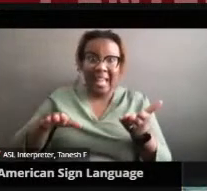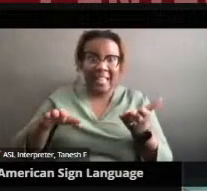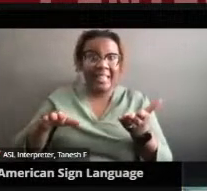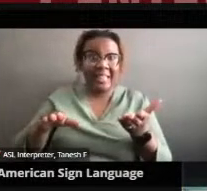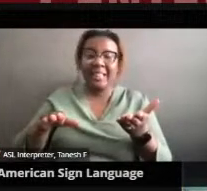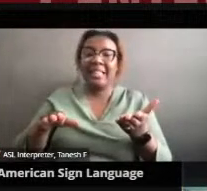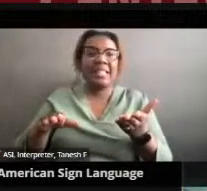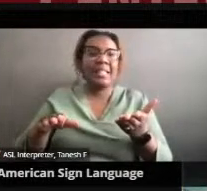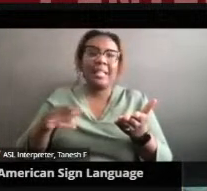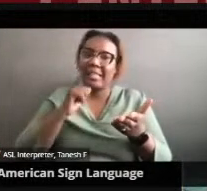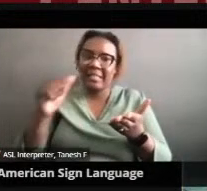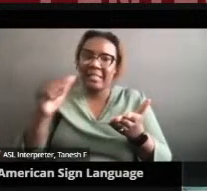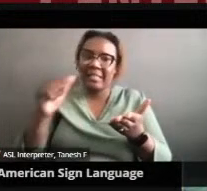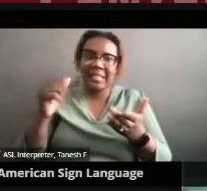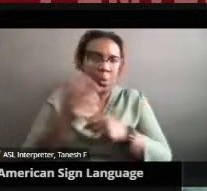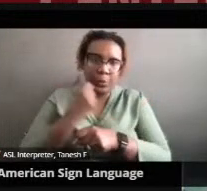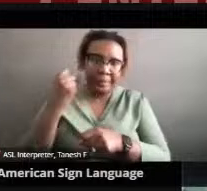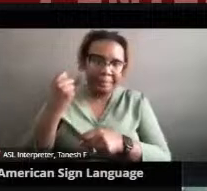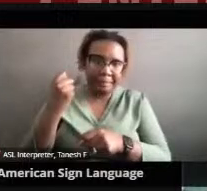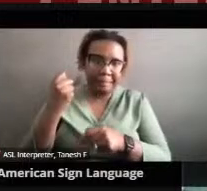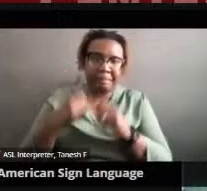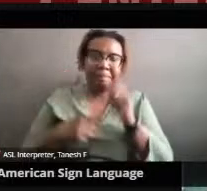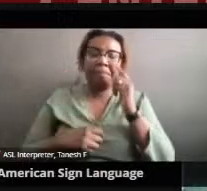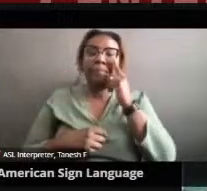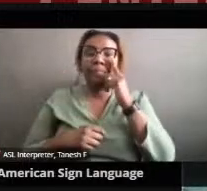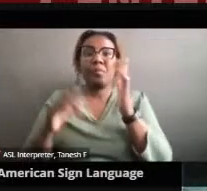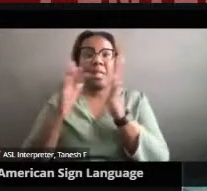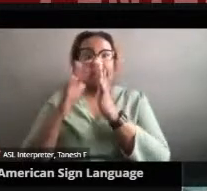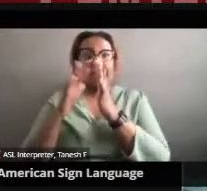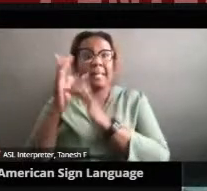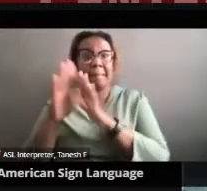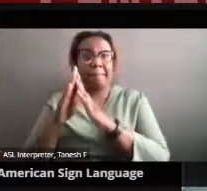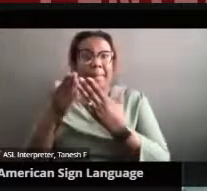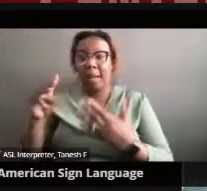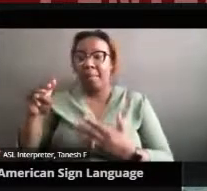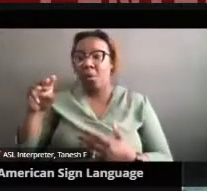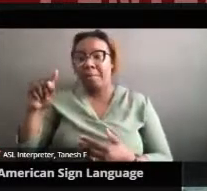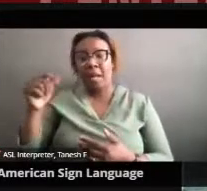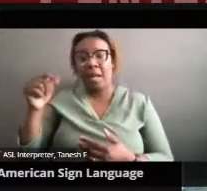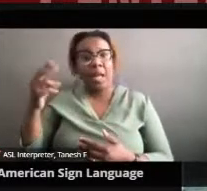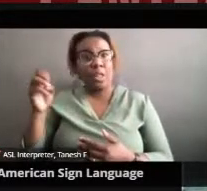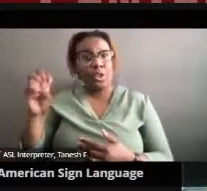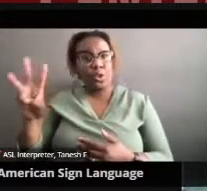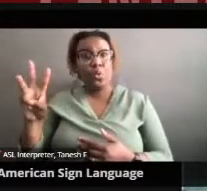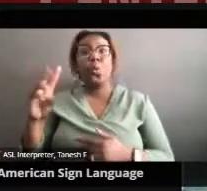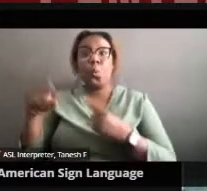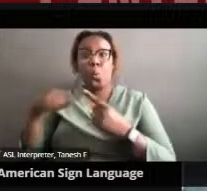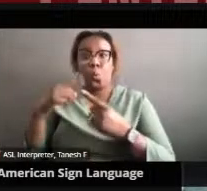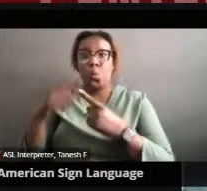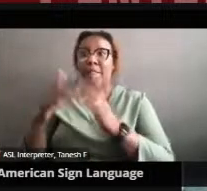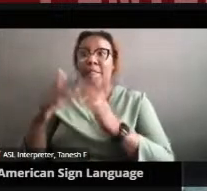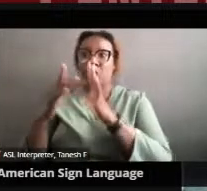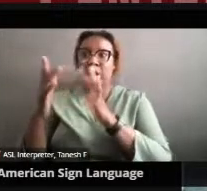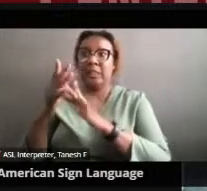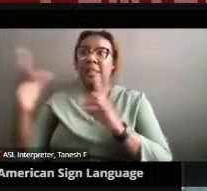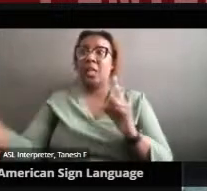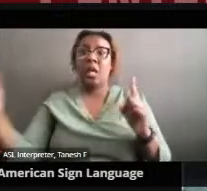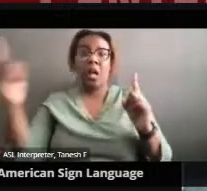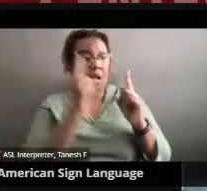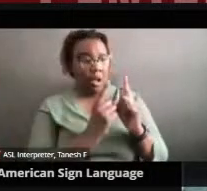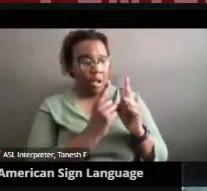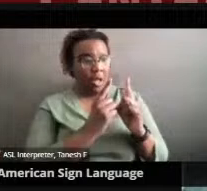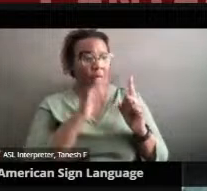death does not have the last word. In the Gospel of Matthew, after Jesus appeared to the woman at the tomb, he met the disciples